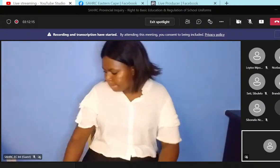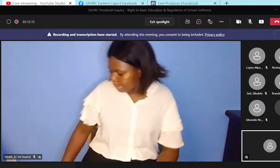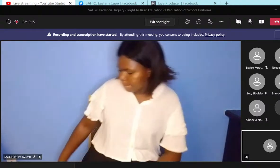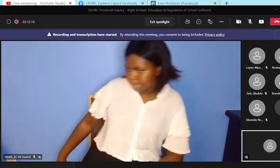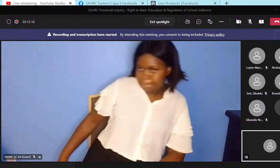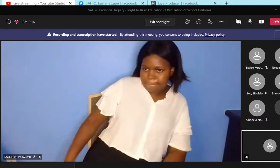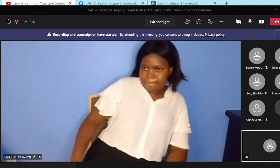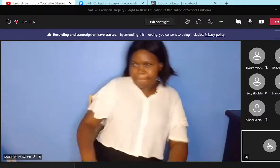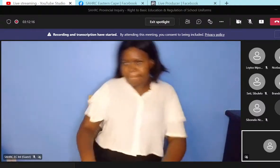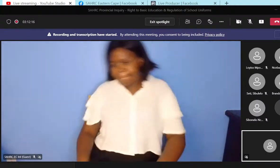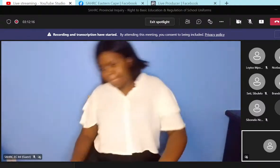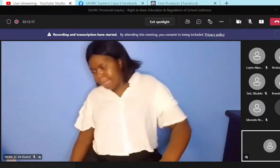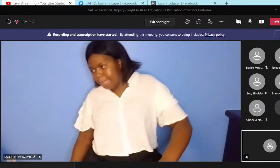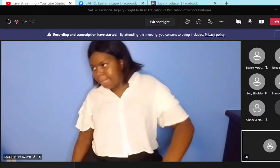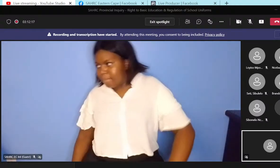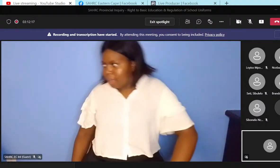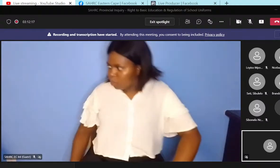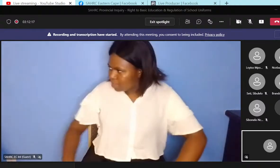Just check.